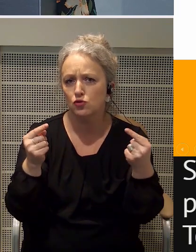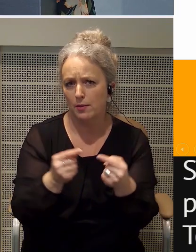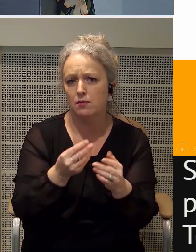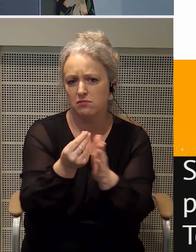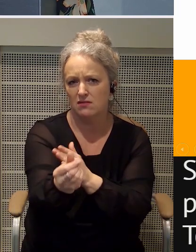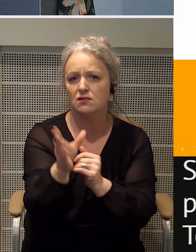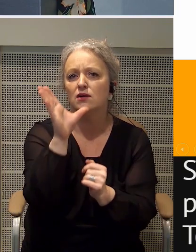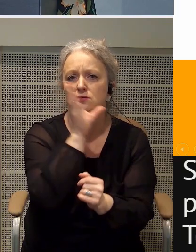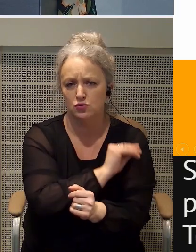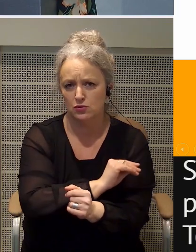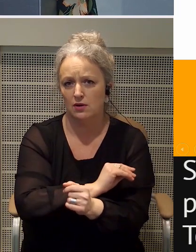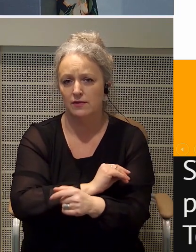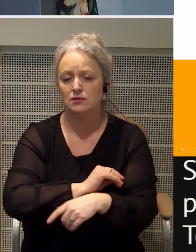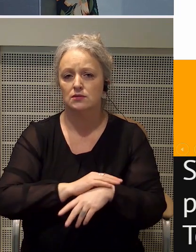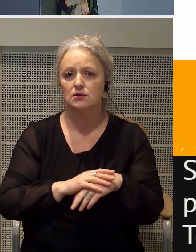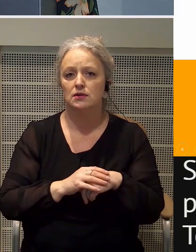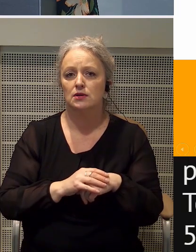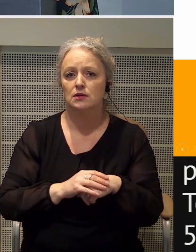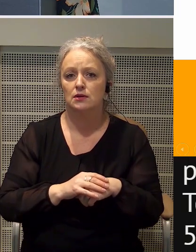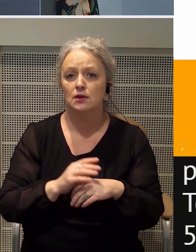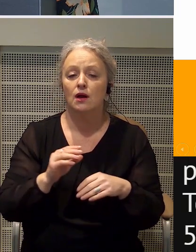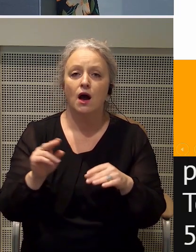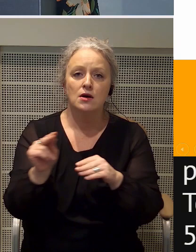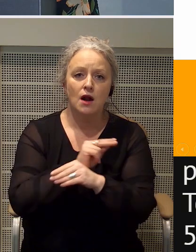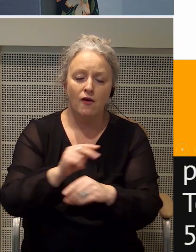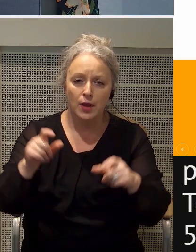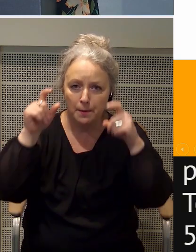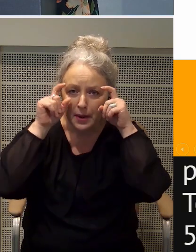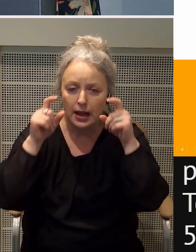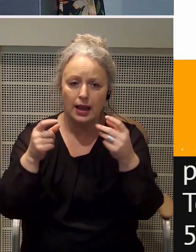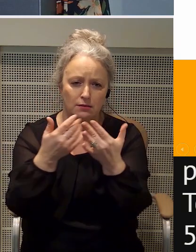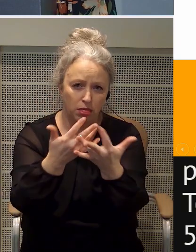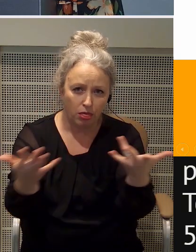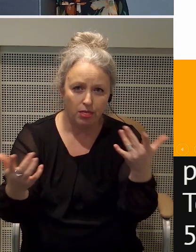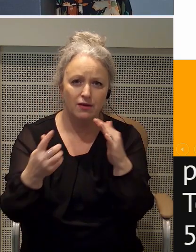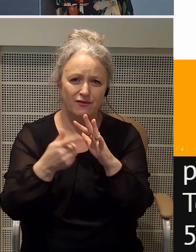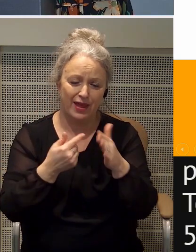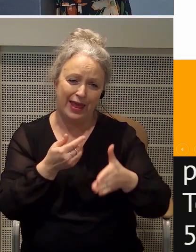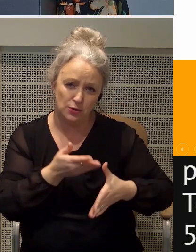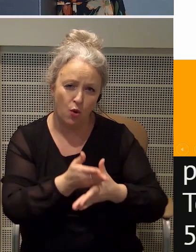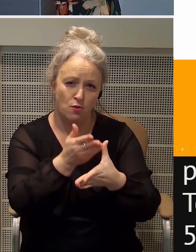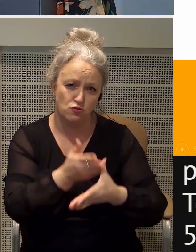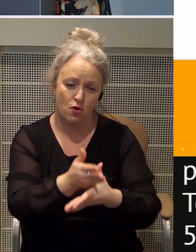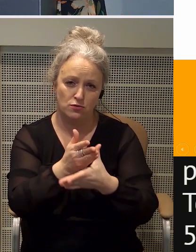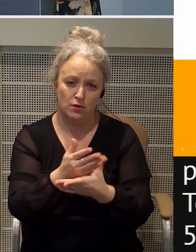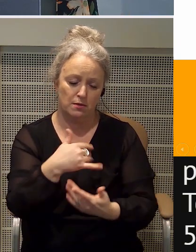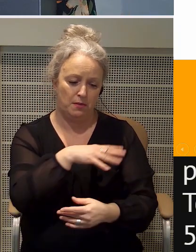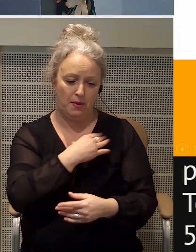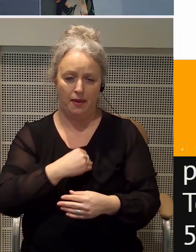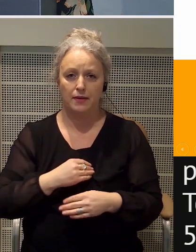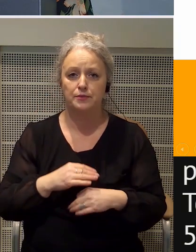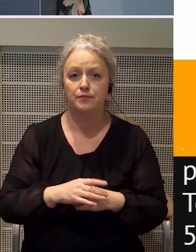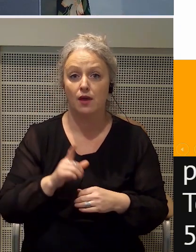50-50 cost sharing in many cases, which many families can